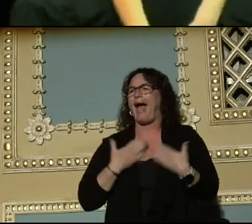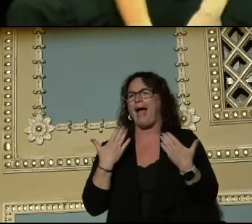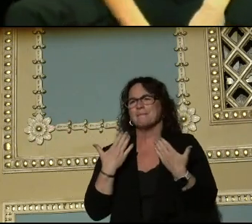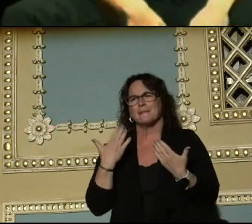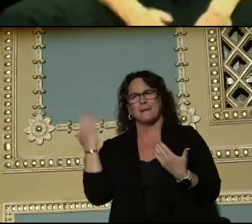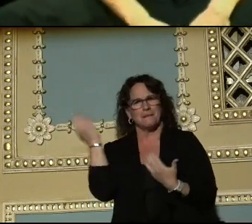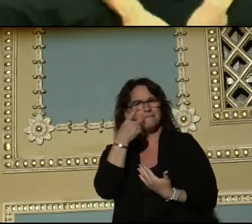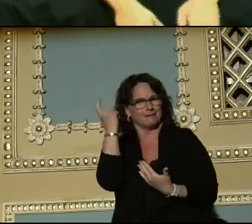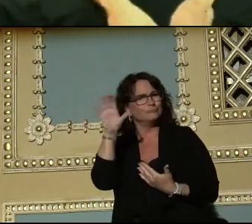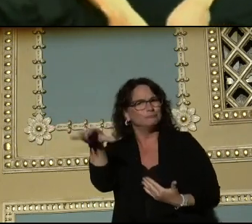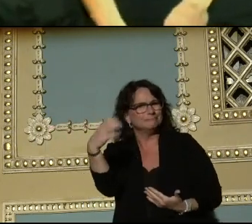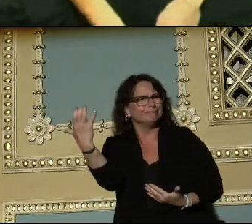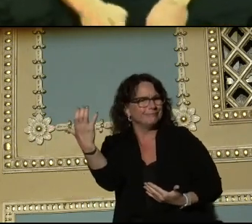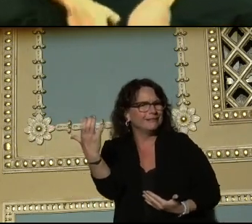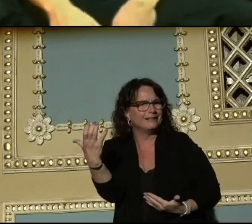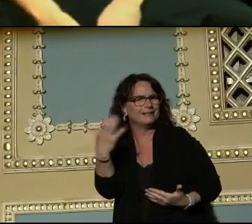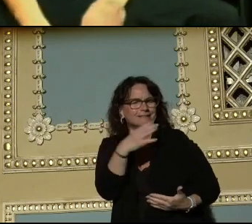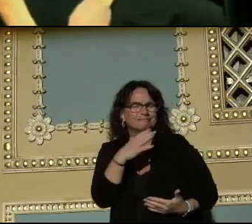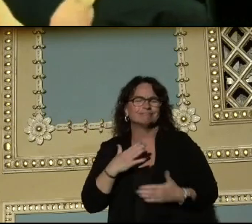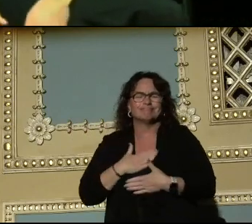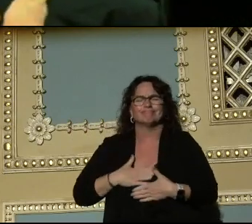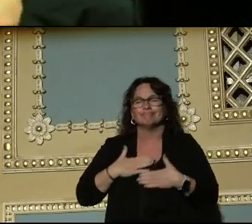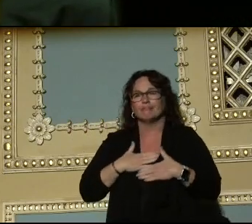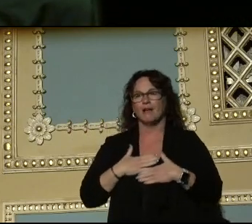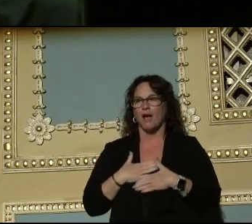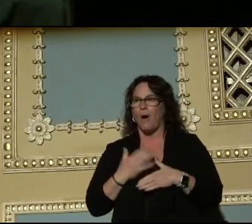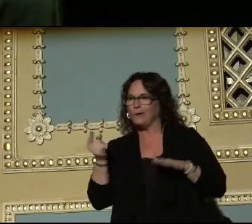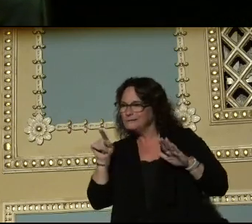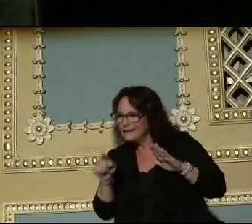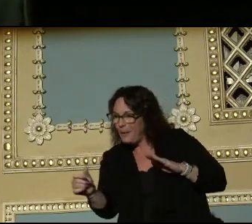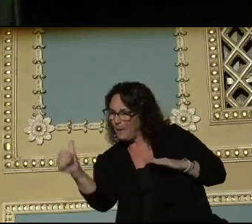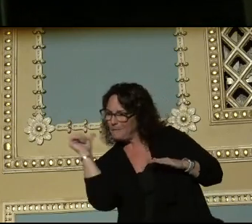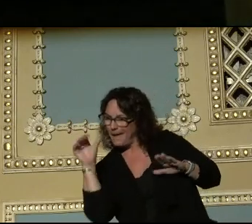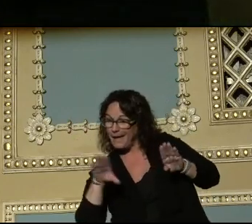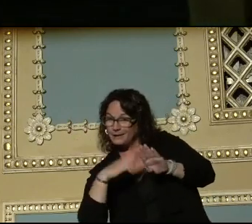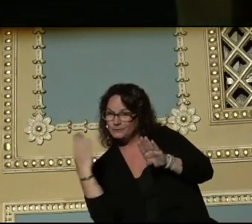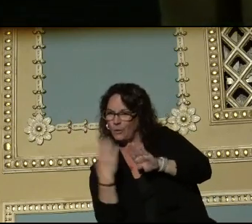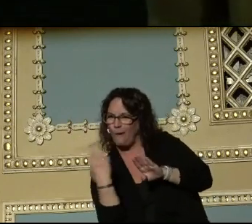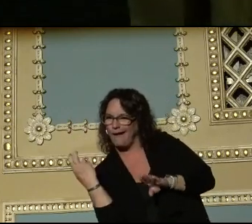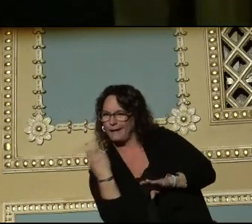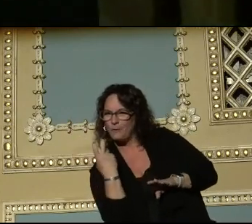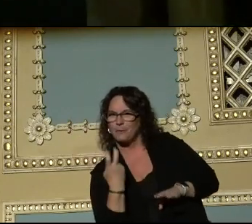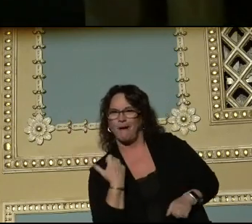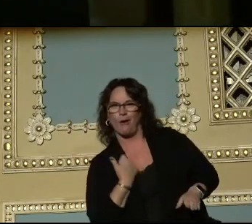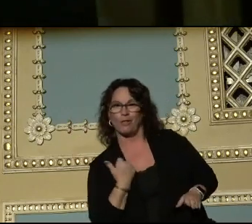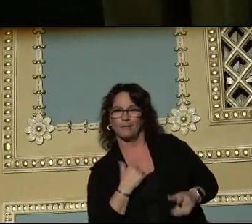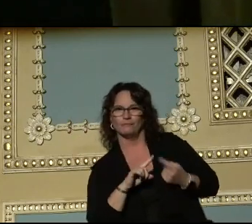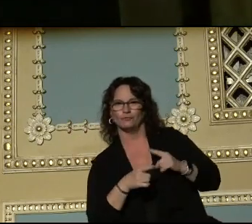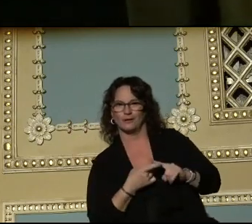bring. Sneaking out the back door, hang out with those hoodlum friends of mine.